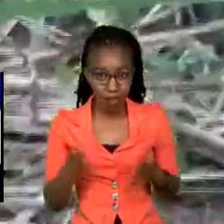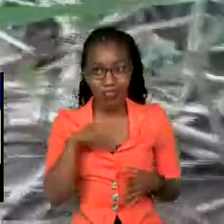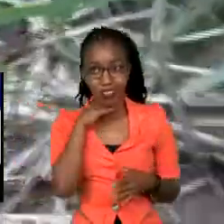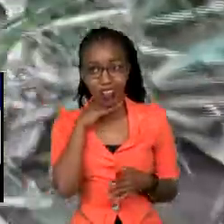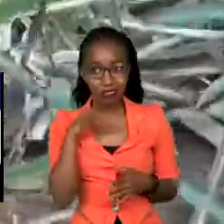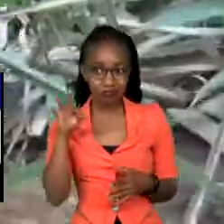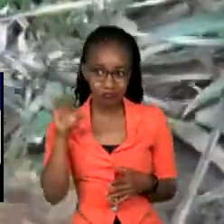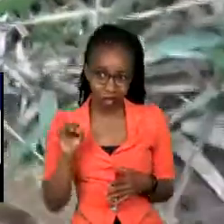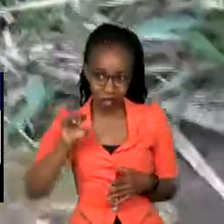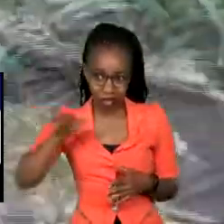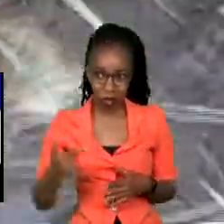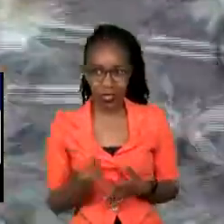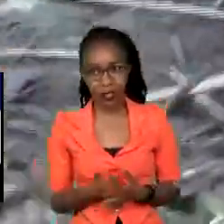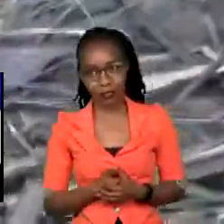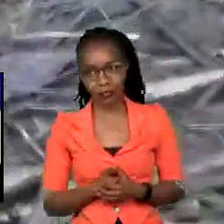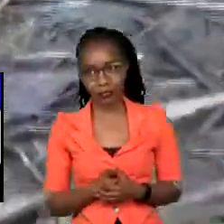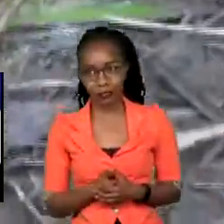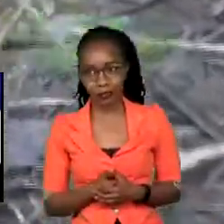Kenyans.